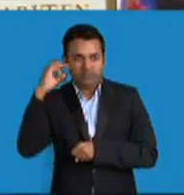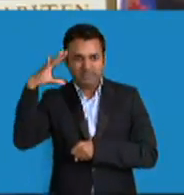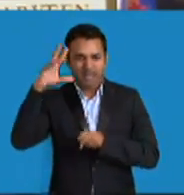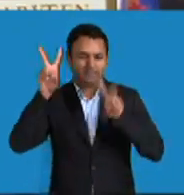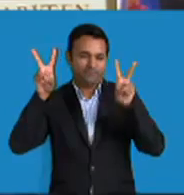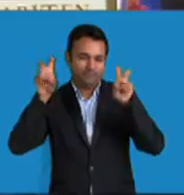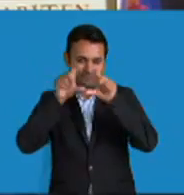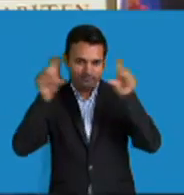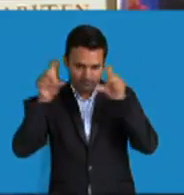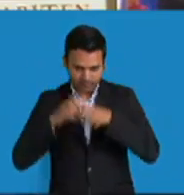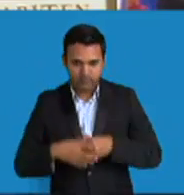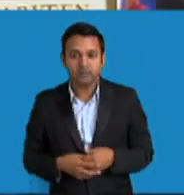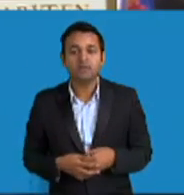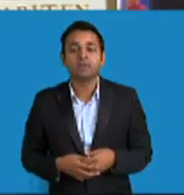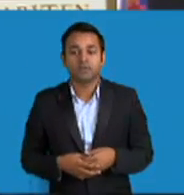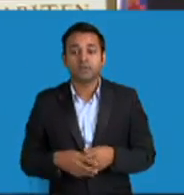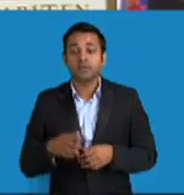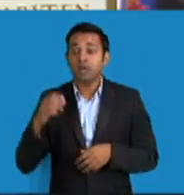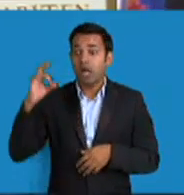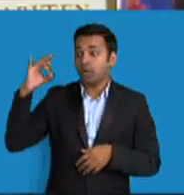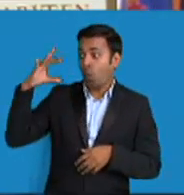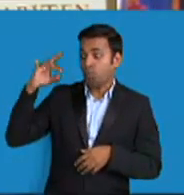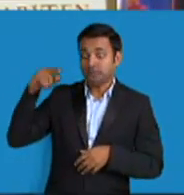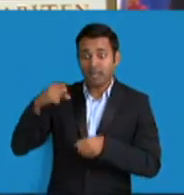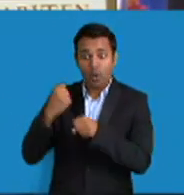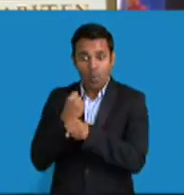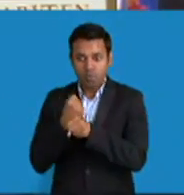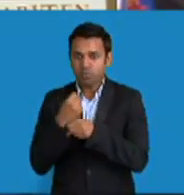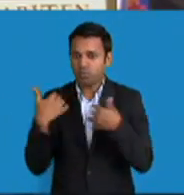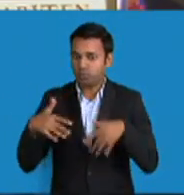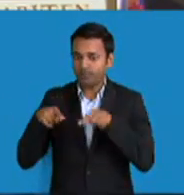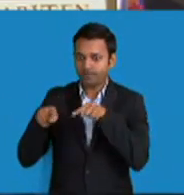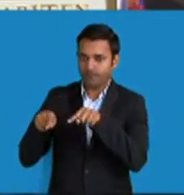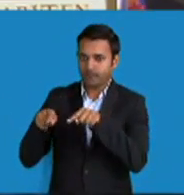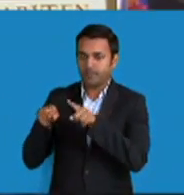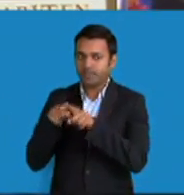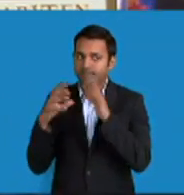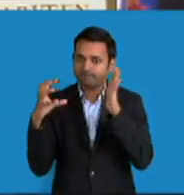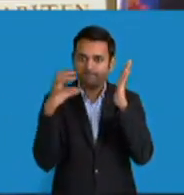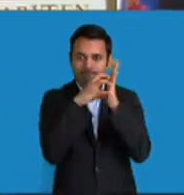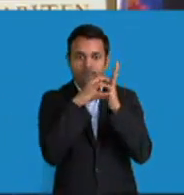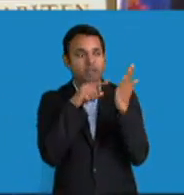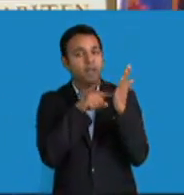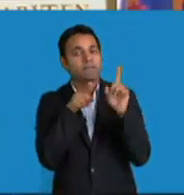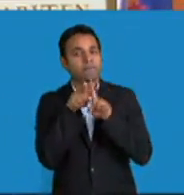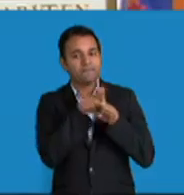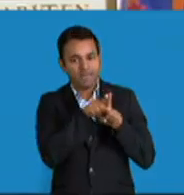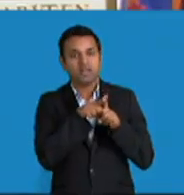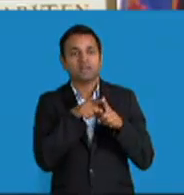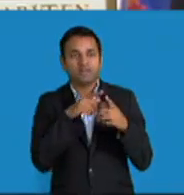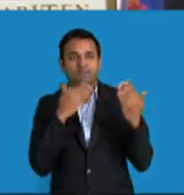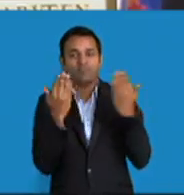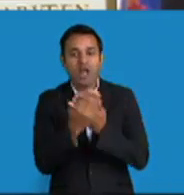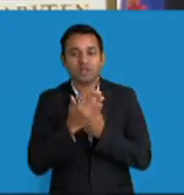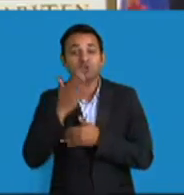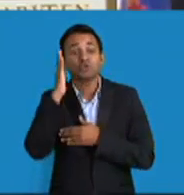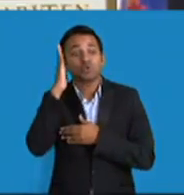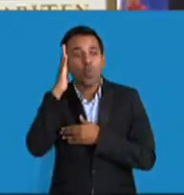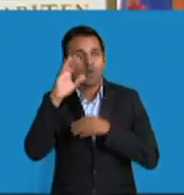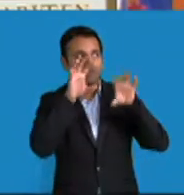physical star with gold plate, which they would put in front of the school, indicating to everyone, this is a gold star school, Madam